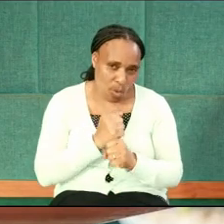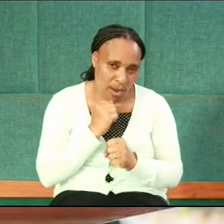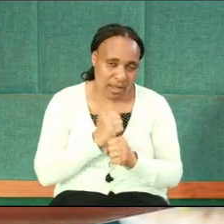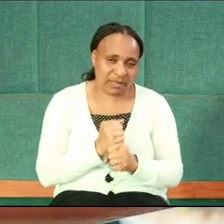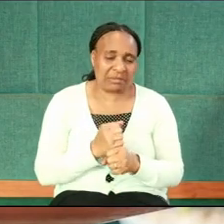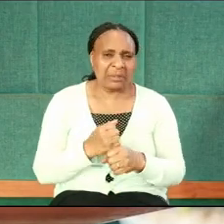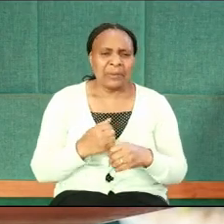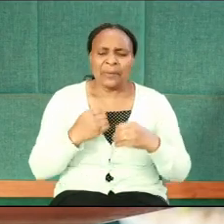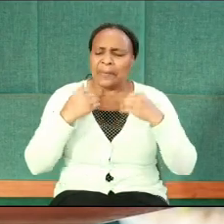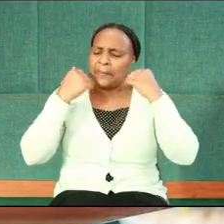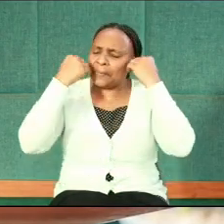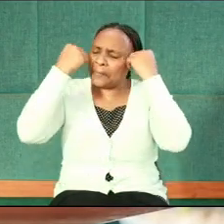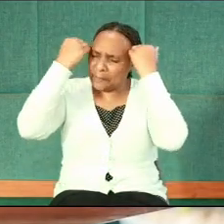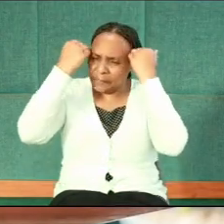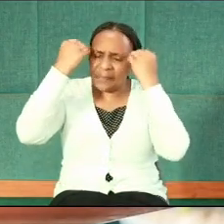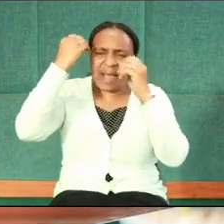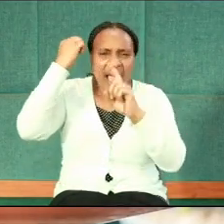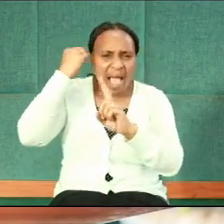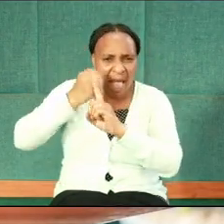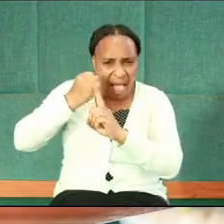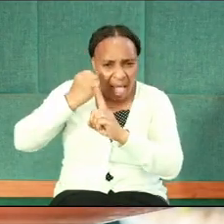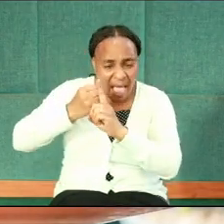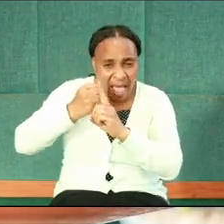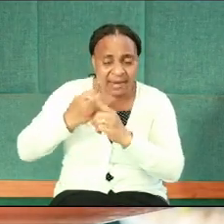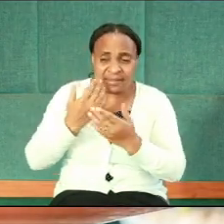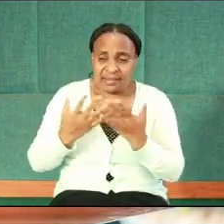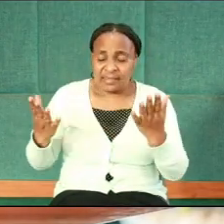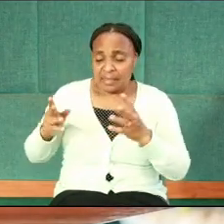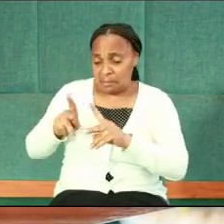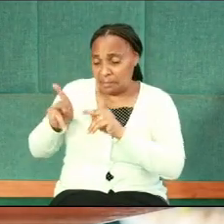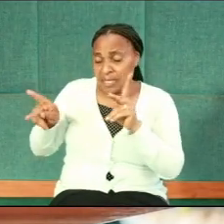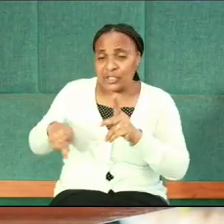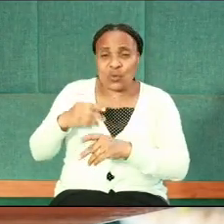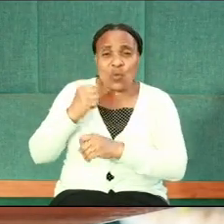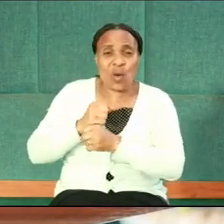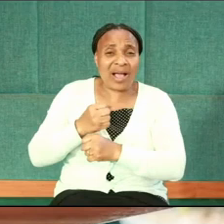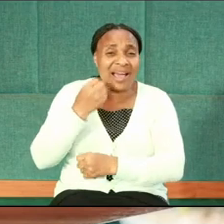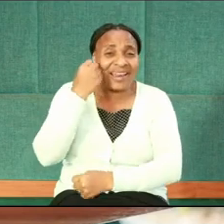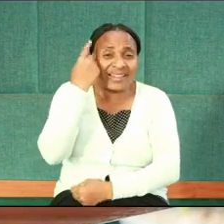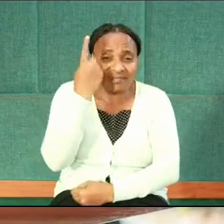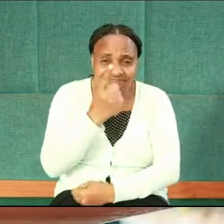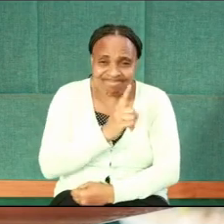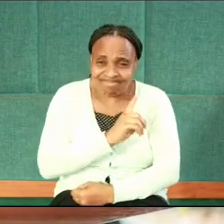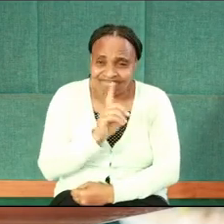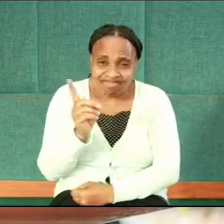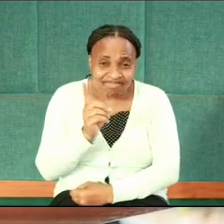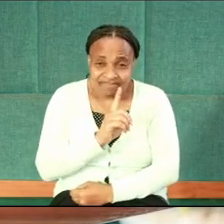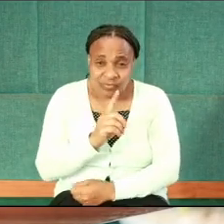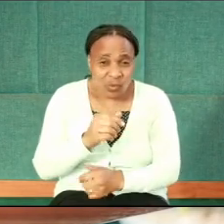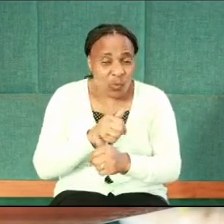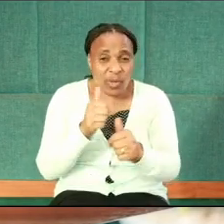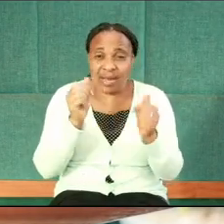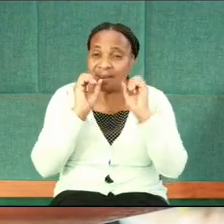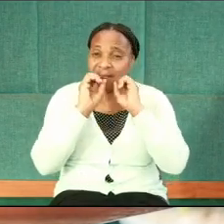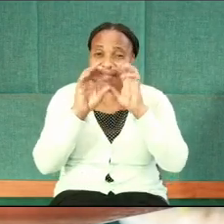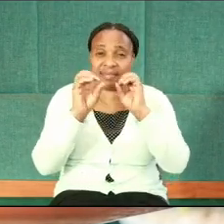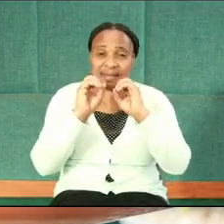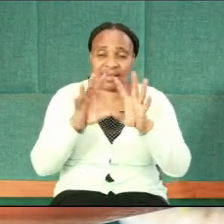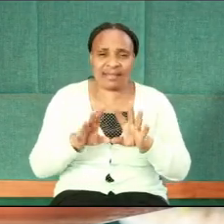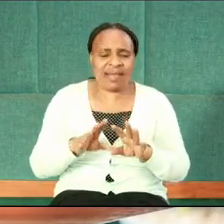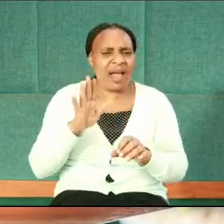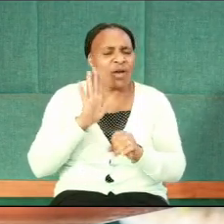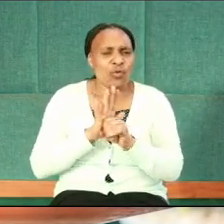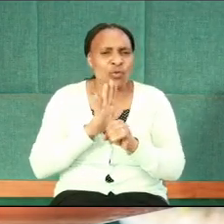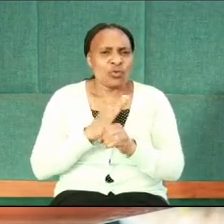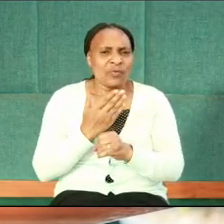stressful work, difficult bosses, at place of work you are not understood, you are not understood well, and a lot of